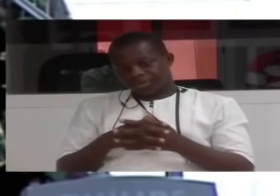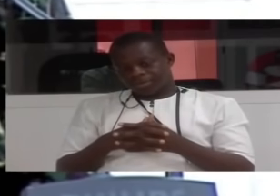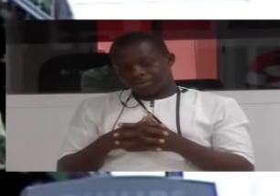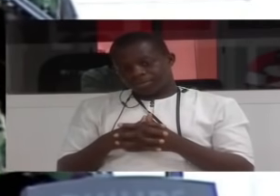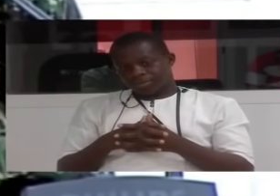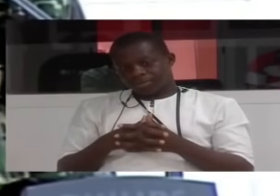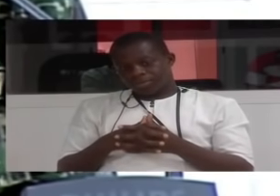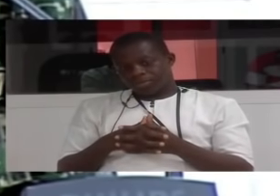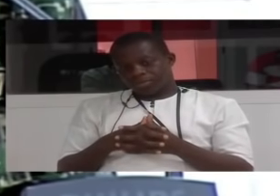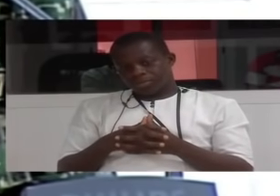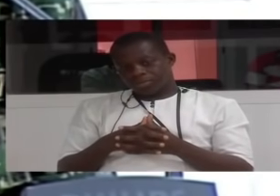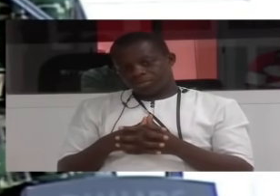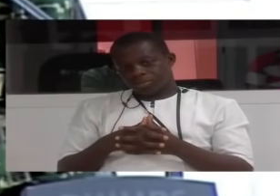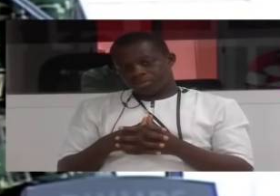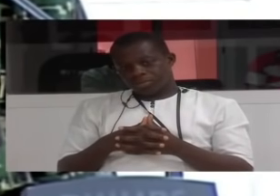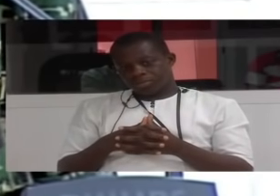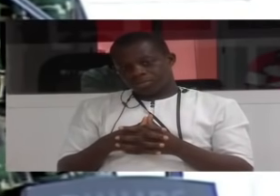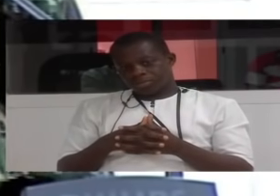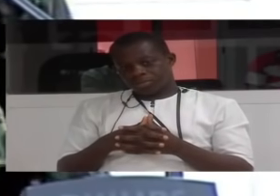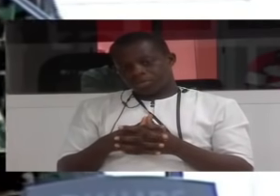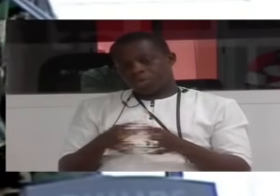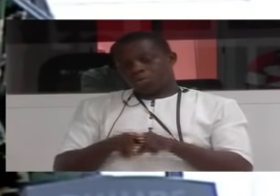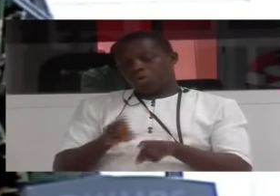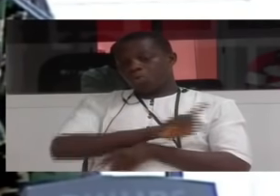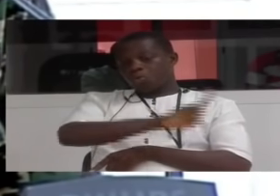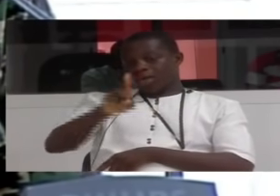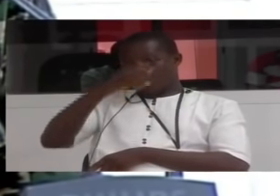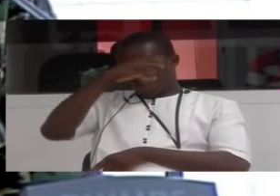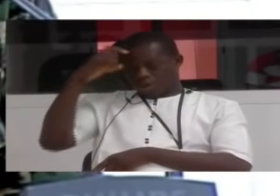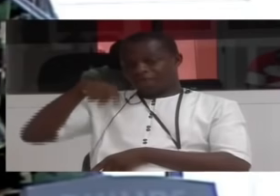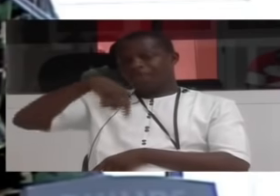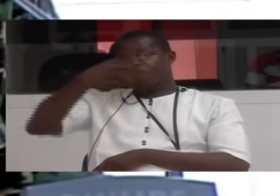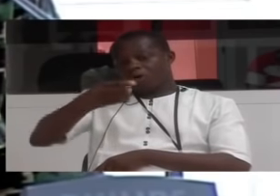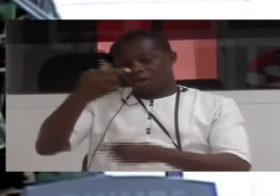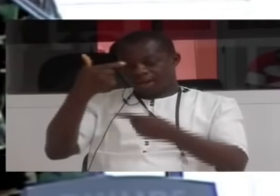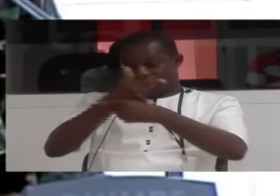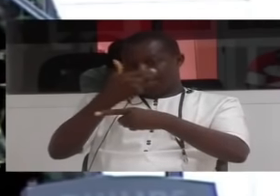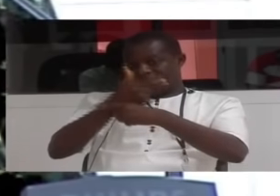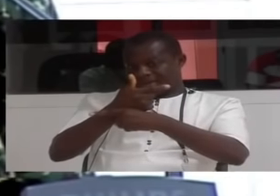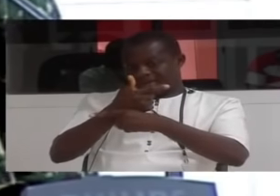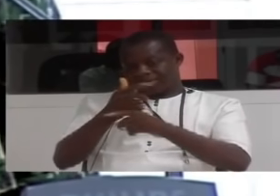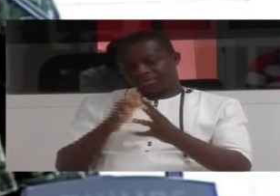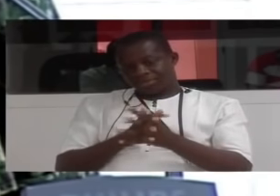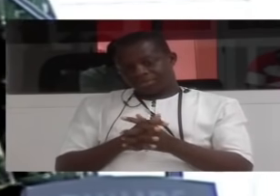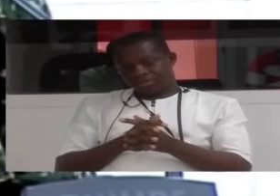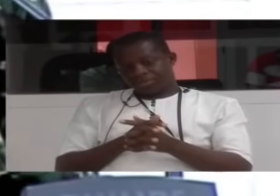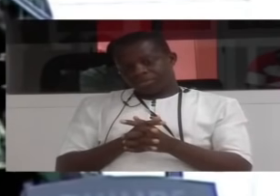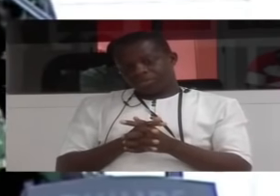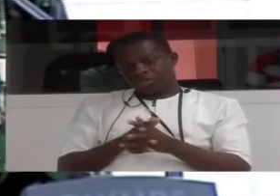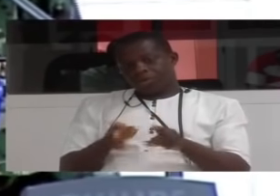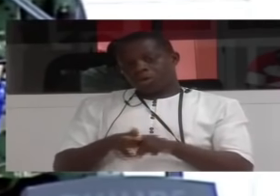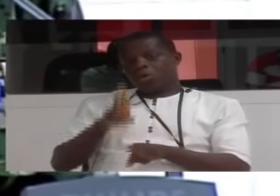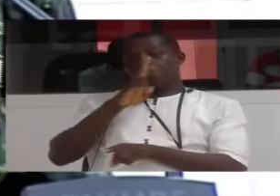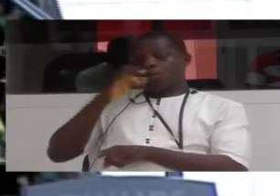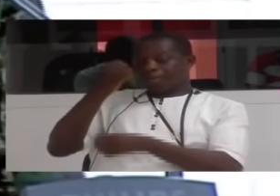that. Bedoko kanana bankoe. That we are working and working for our nation. Nyimengan dundinin